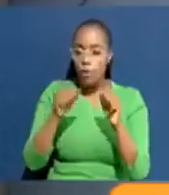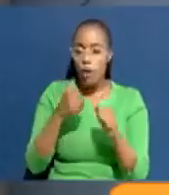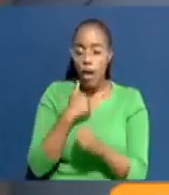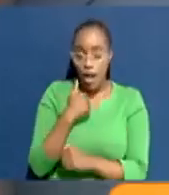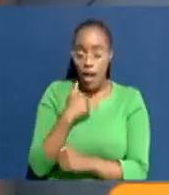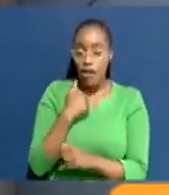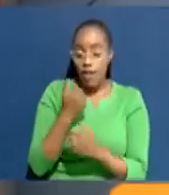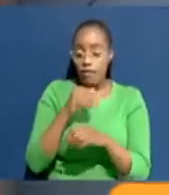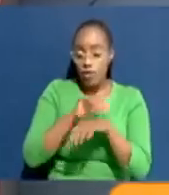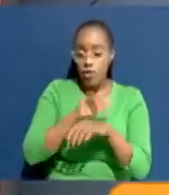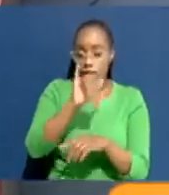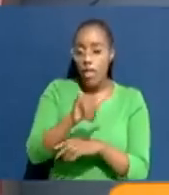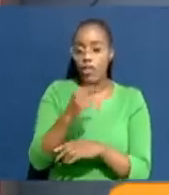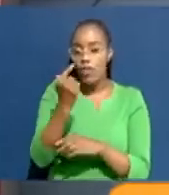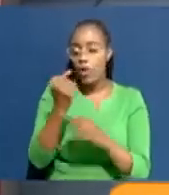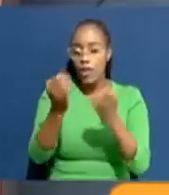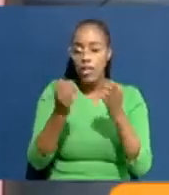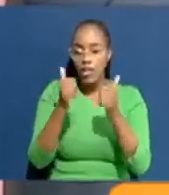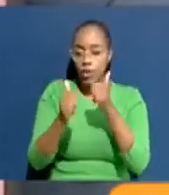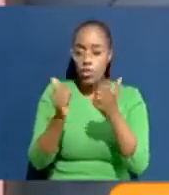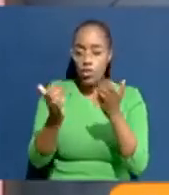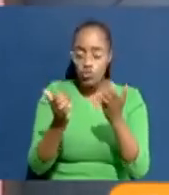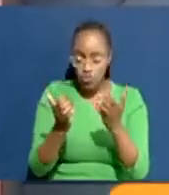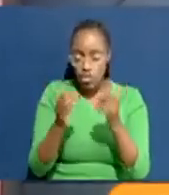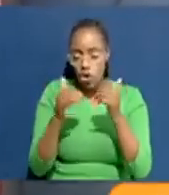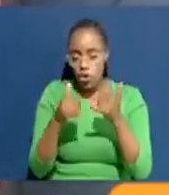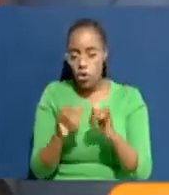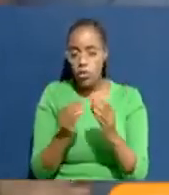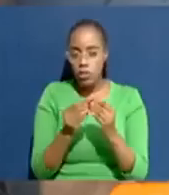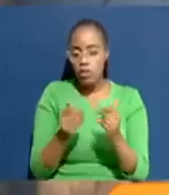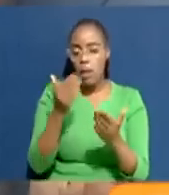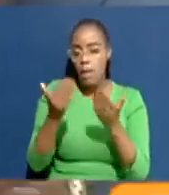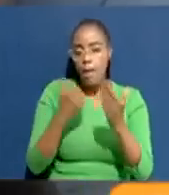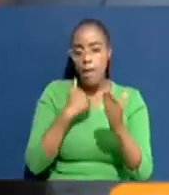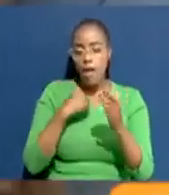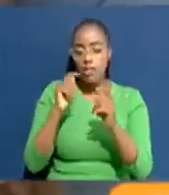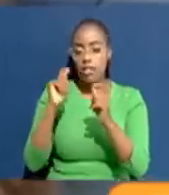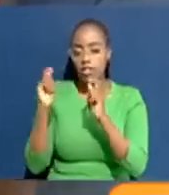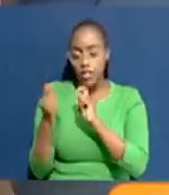really, the need you're trying to deal with uh-huh. is perhaps located completely elsewhere.